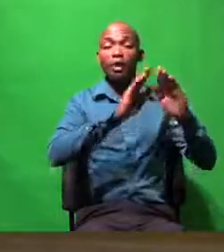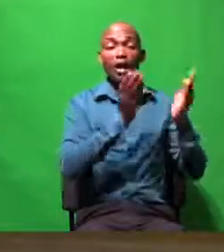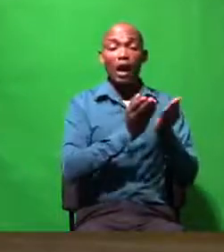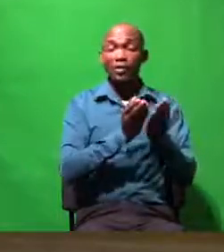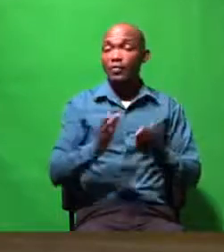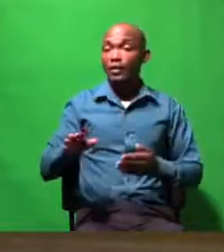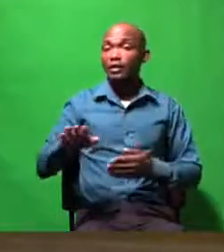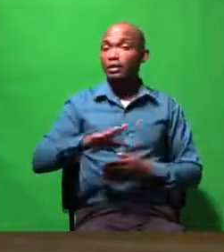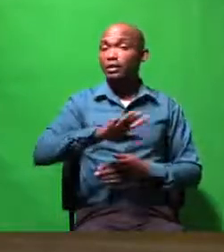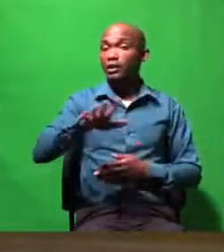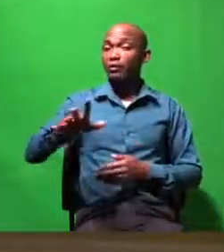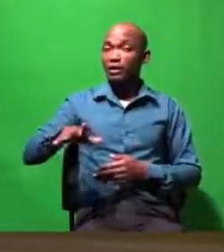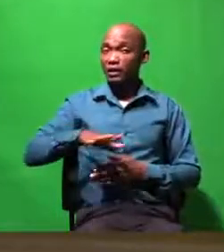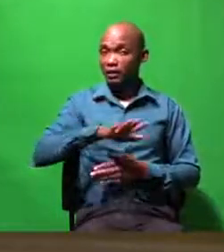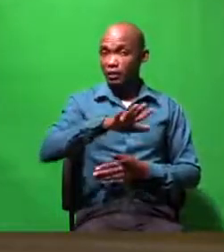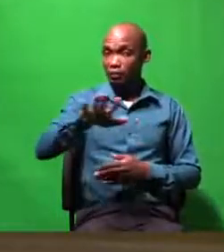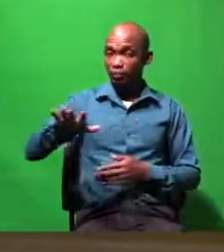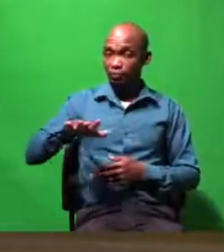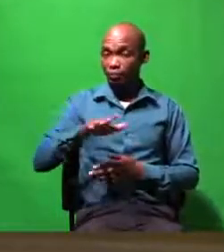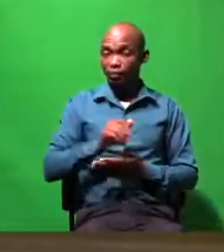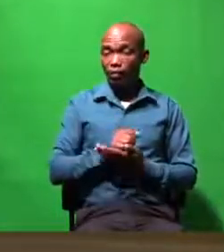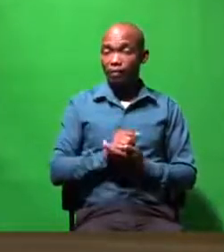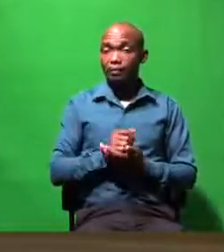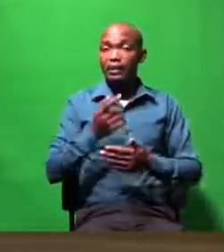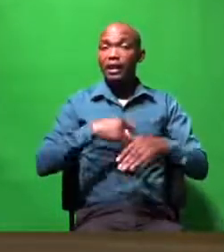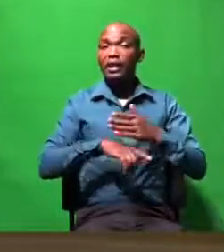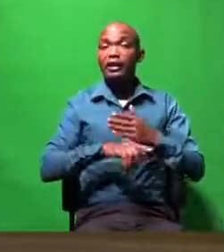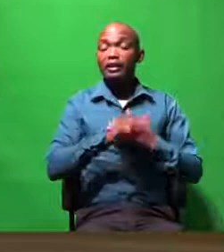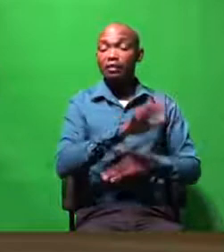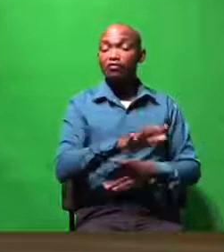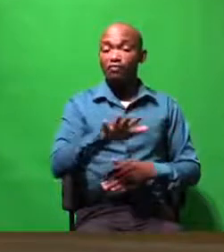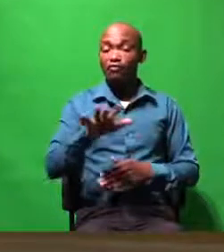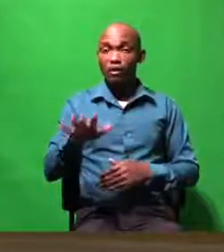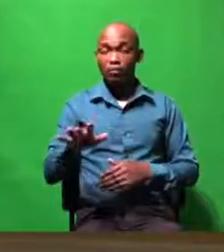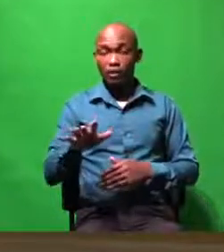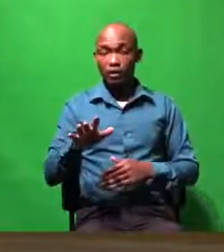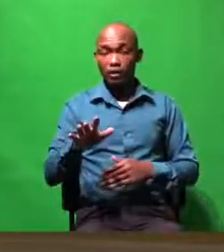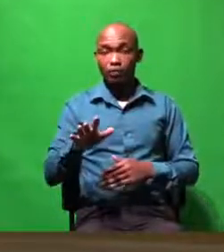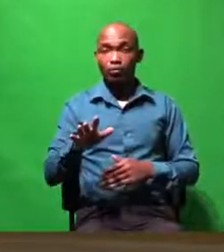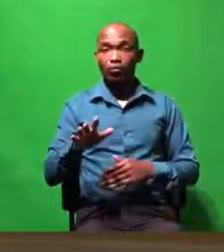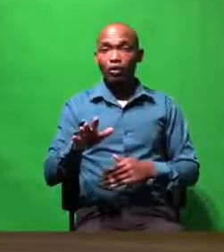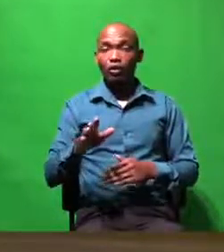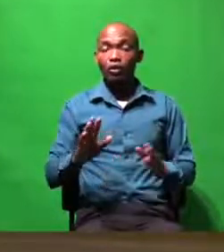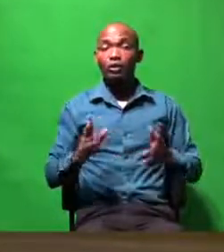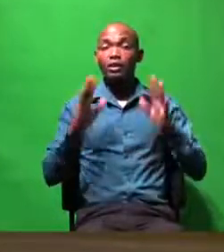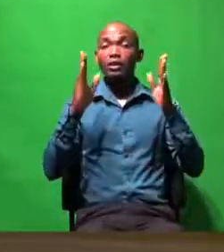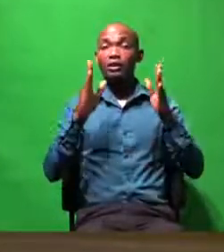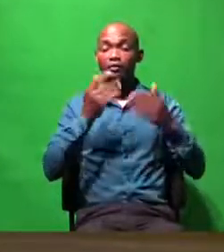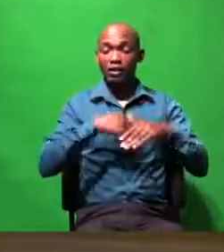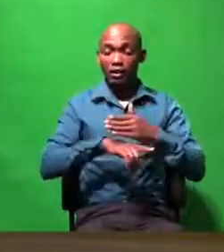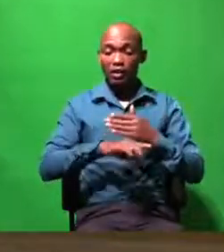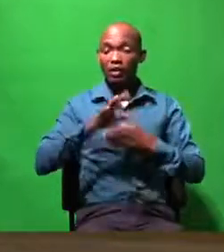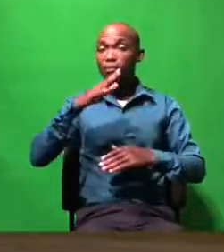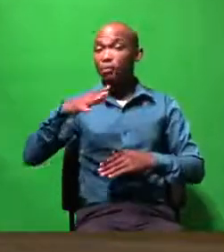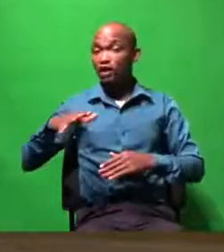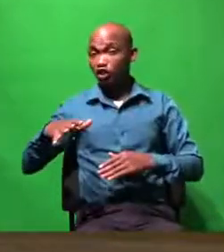surfaces. As my student in environment you live, we move in at the beach, or we